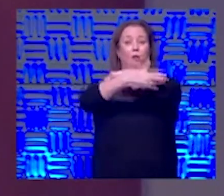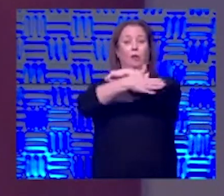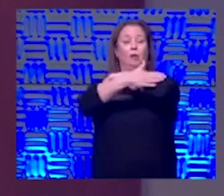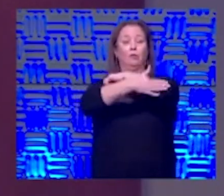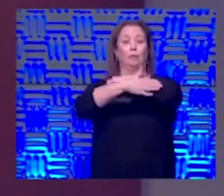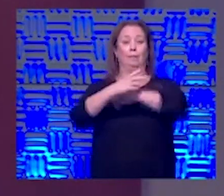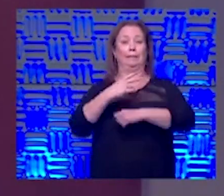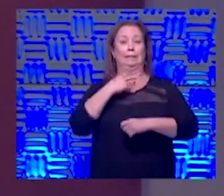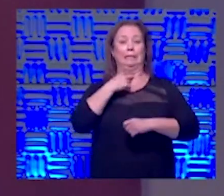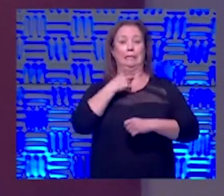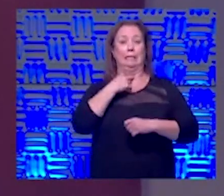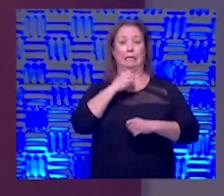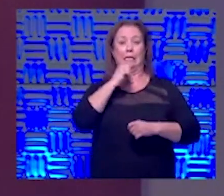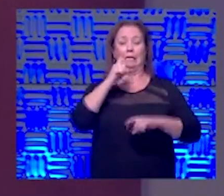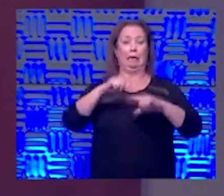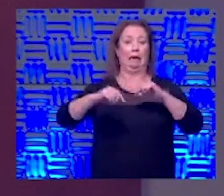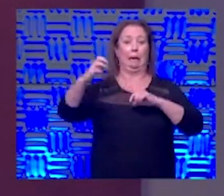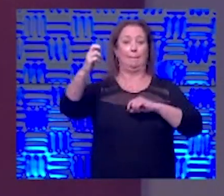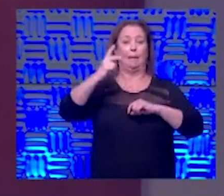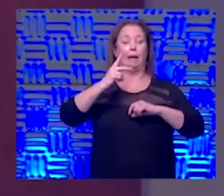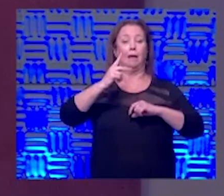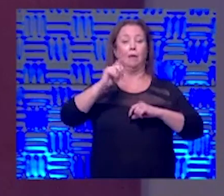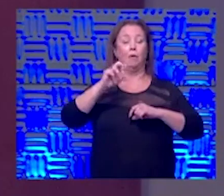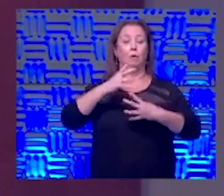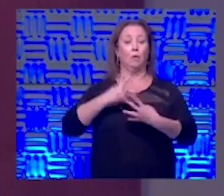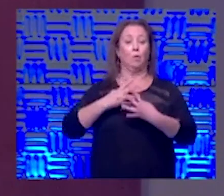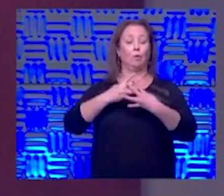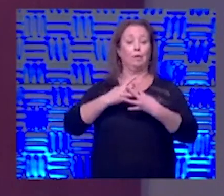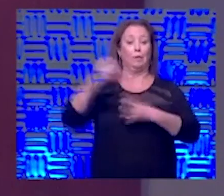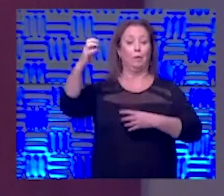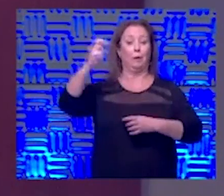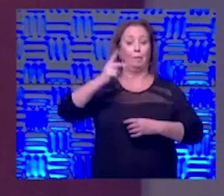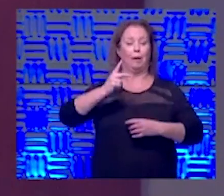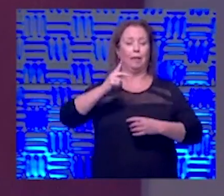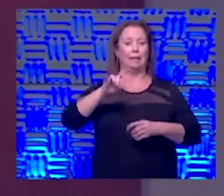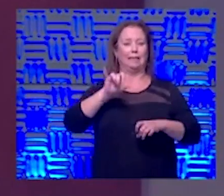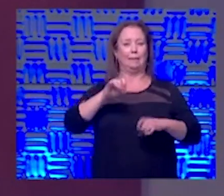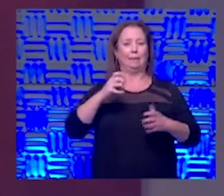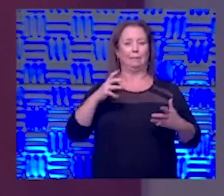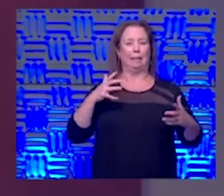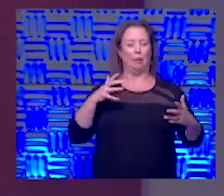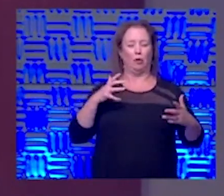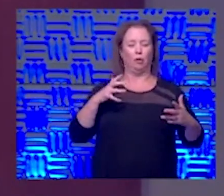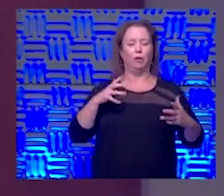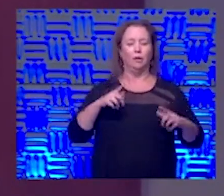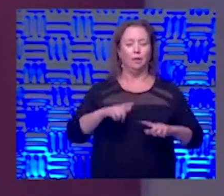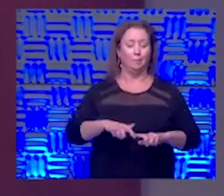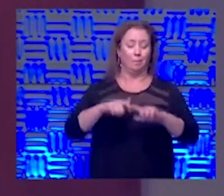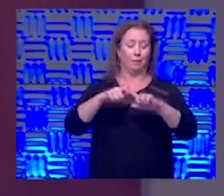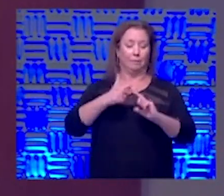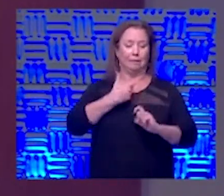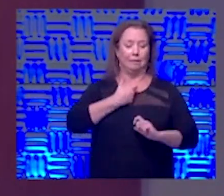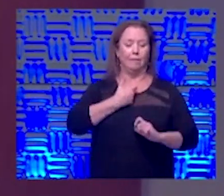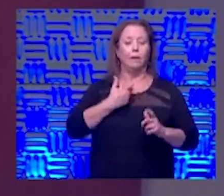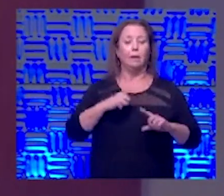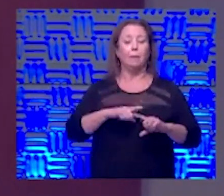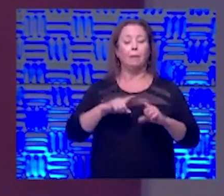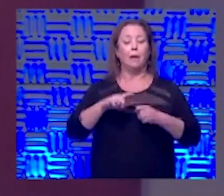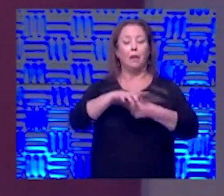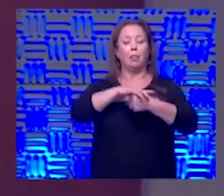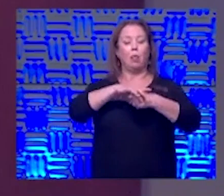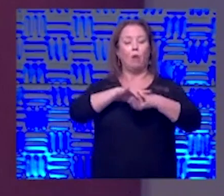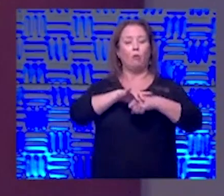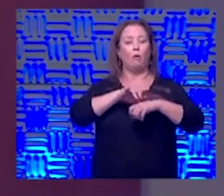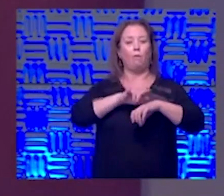be stuck and not able to come back, or you might be quarantined when you come back. So that makes me kind of pause. But